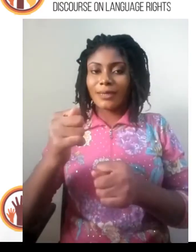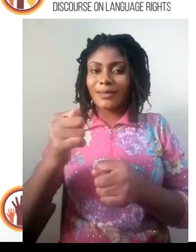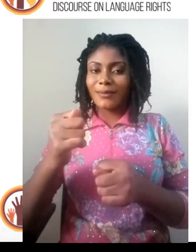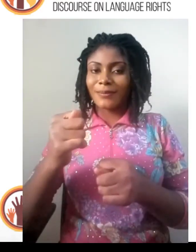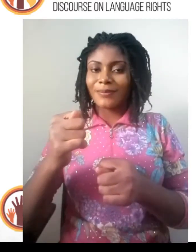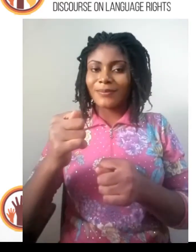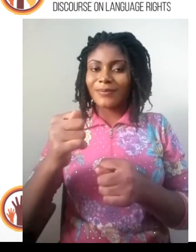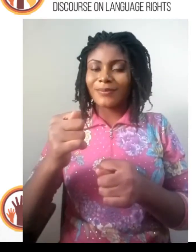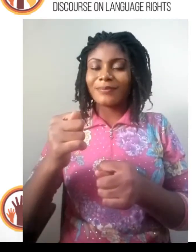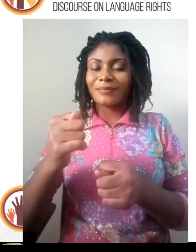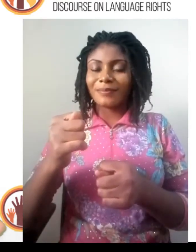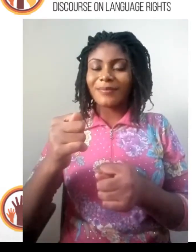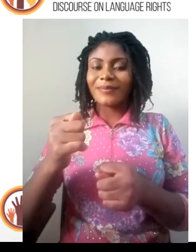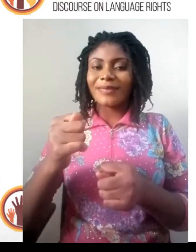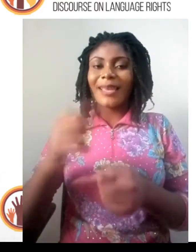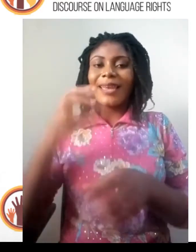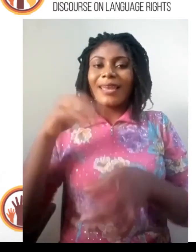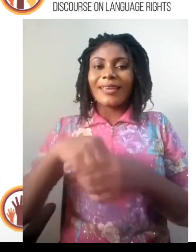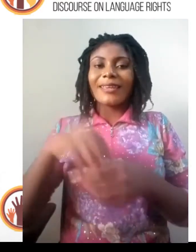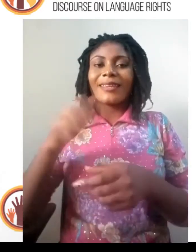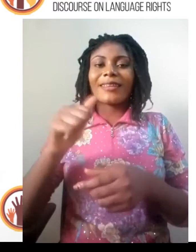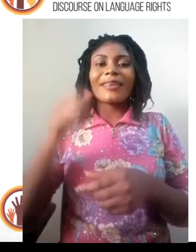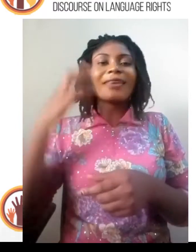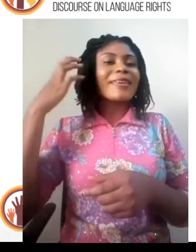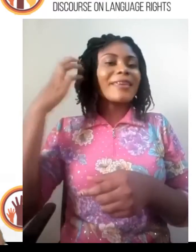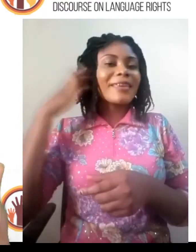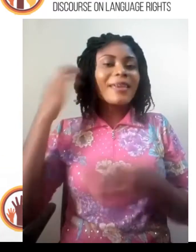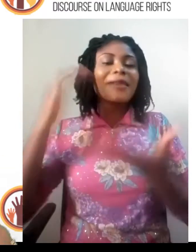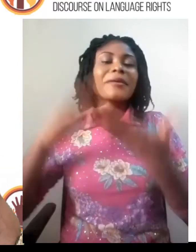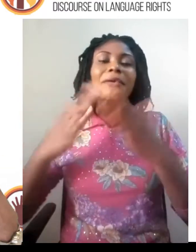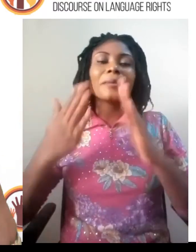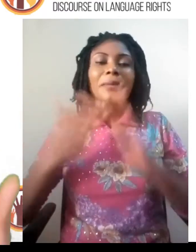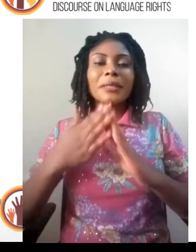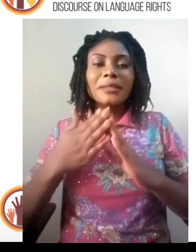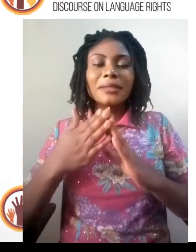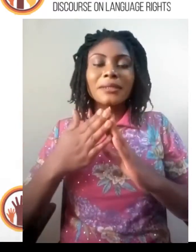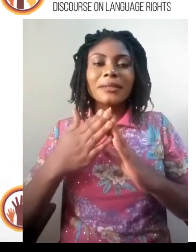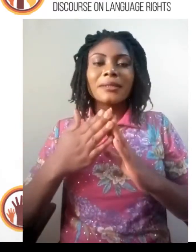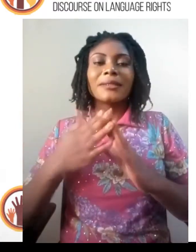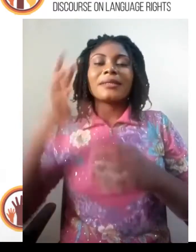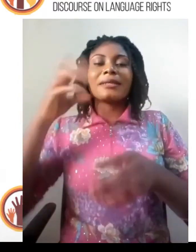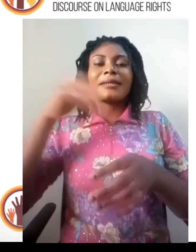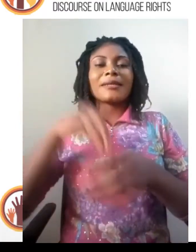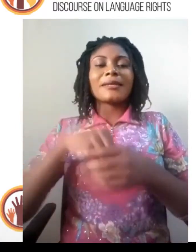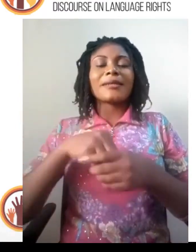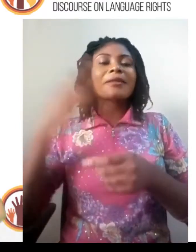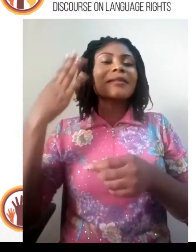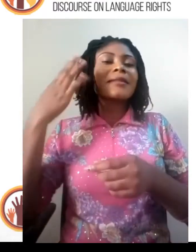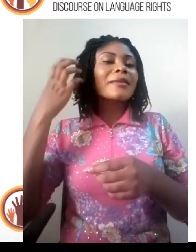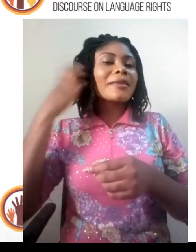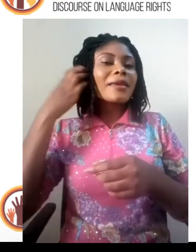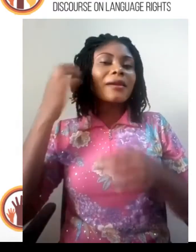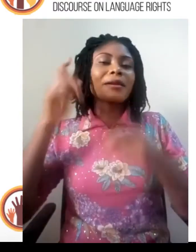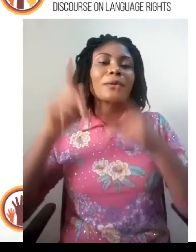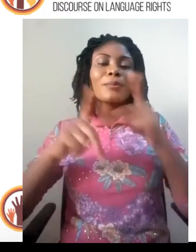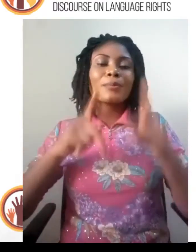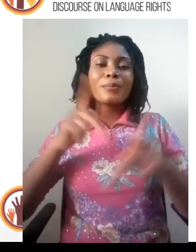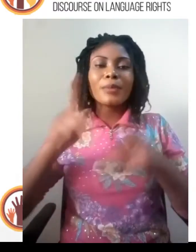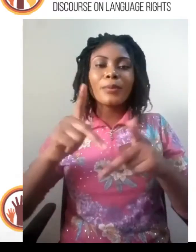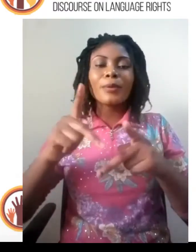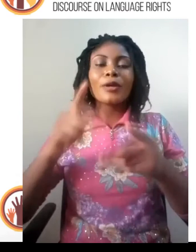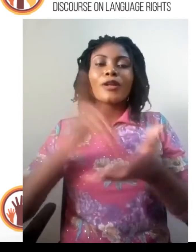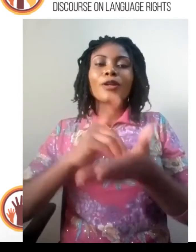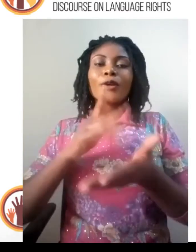hearing community, hearing people documenting spoken languages. The issue of trust comes